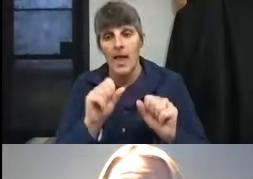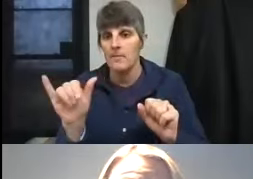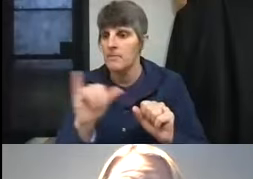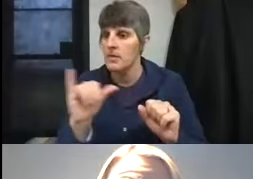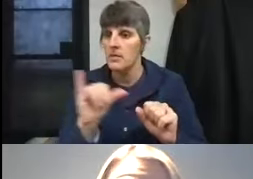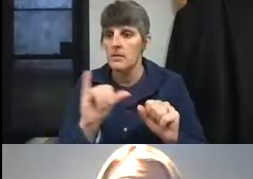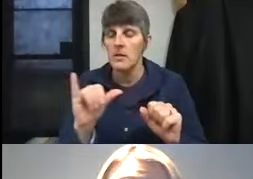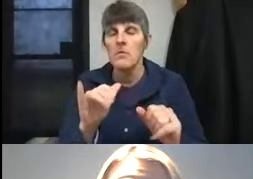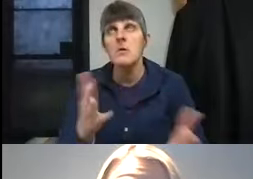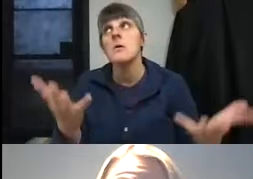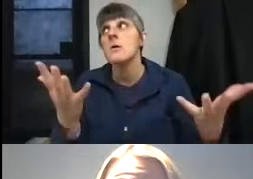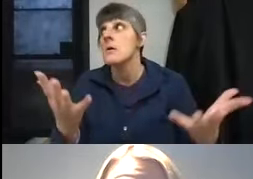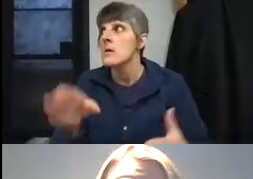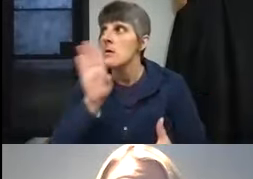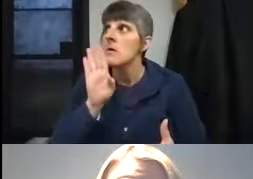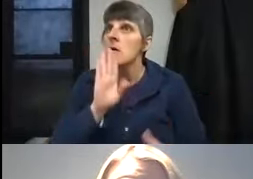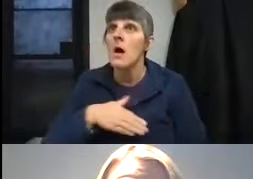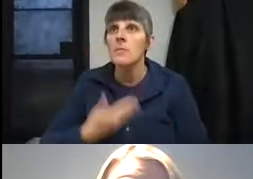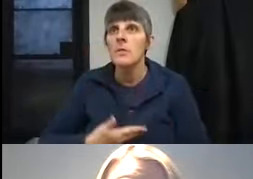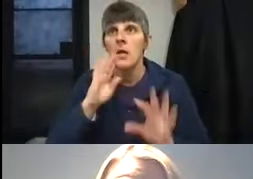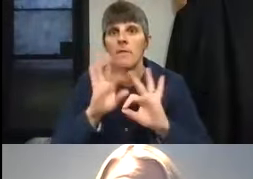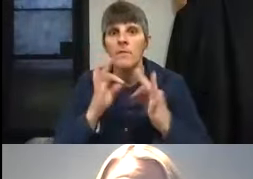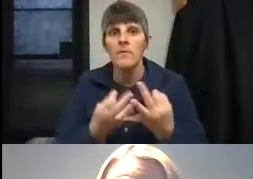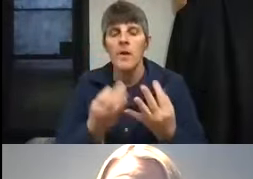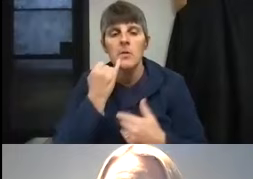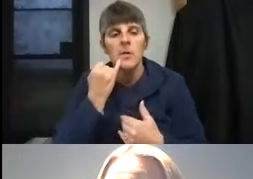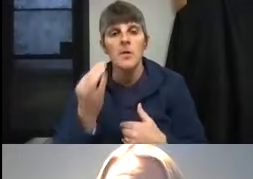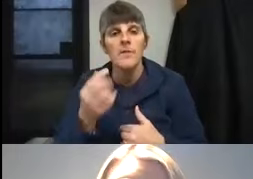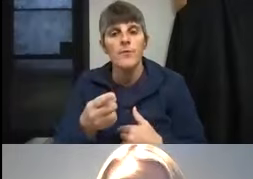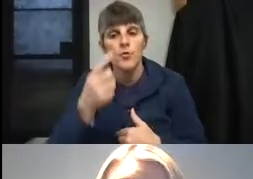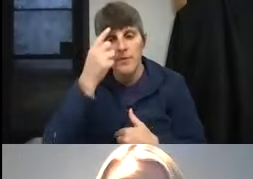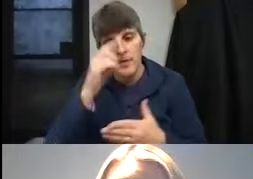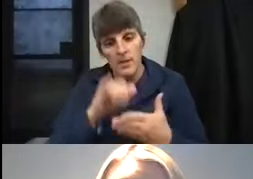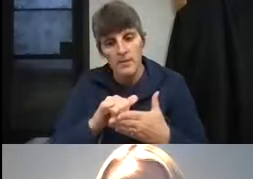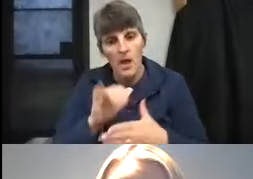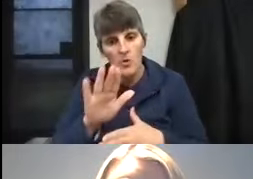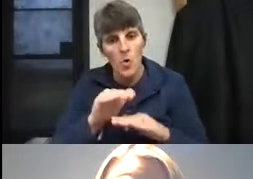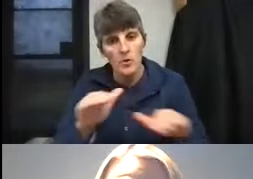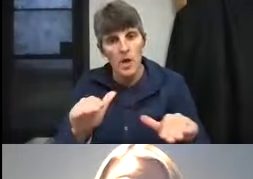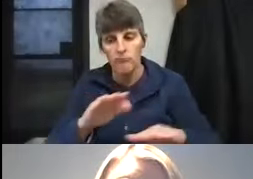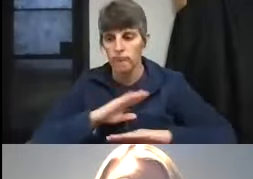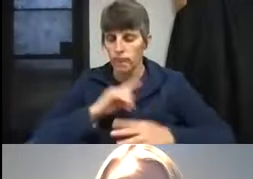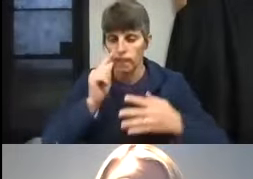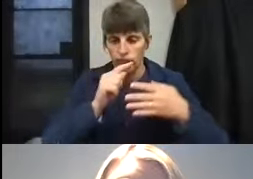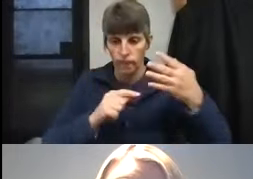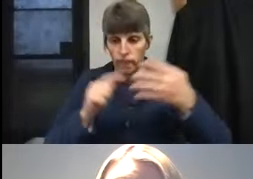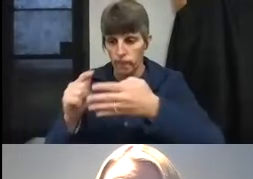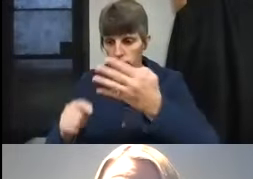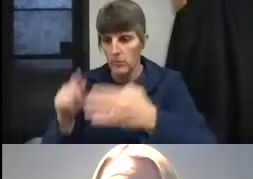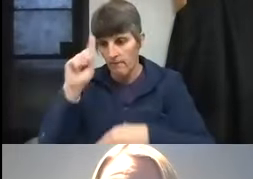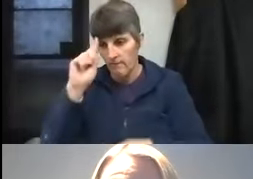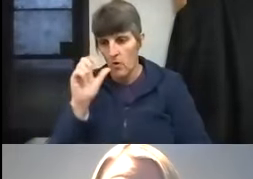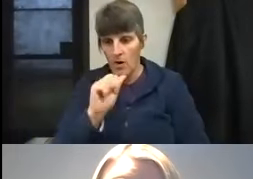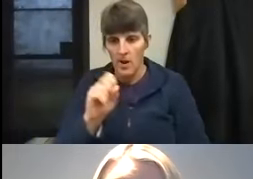as frustrating and upsetting to families when you think that your child meets criteria for autism, when